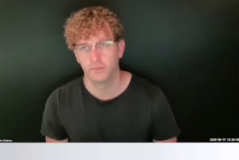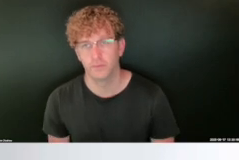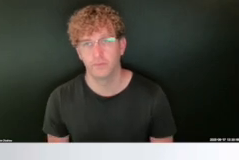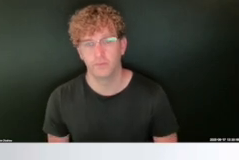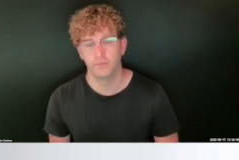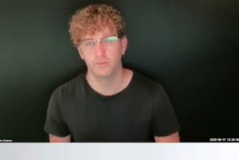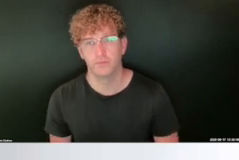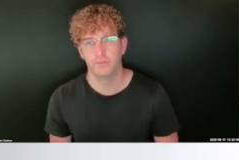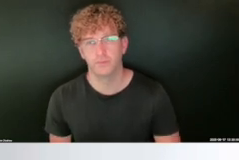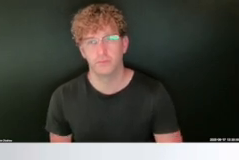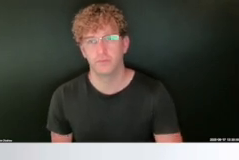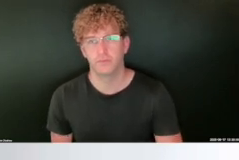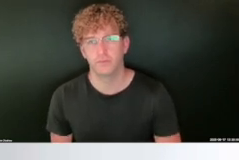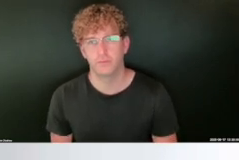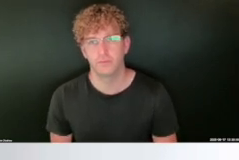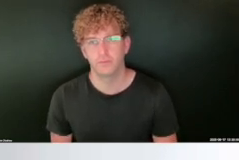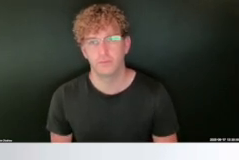And then